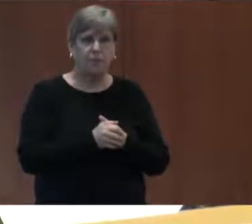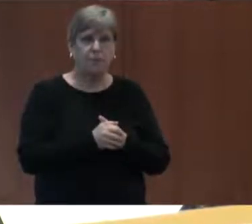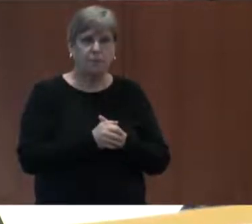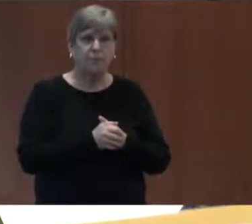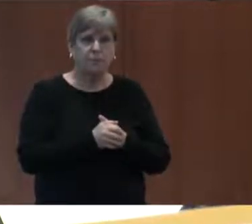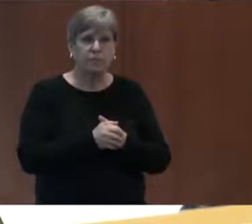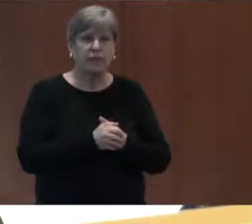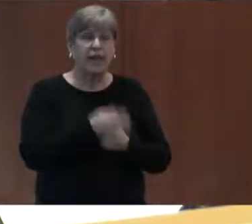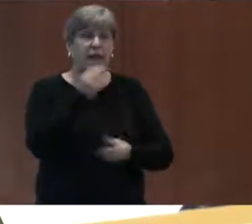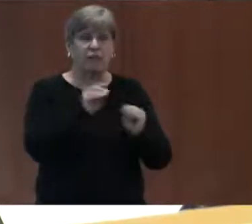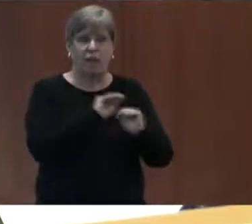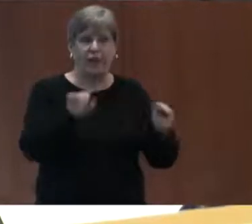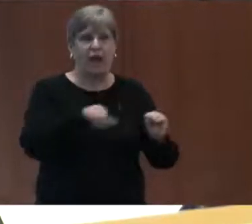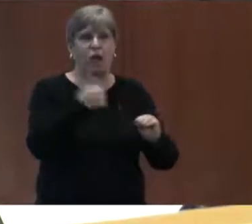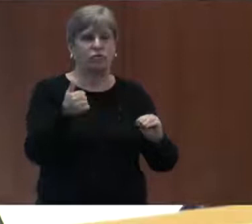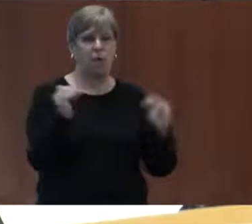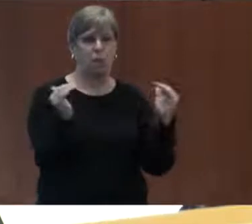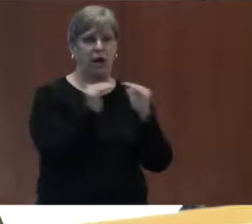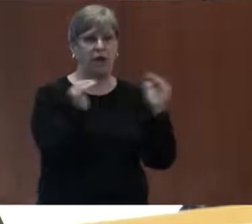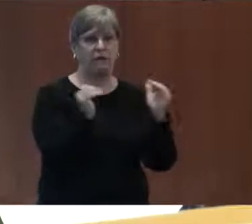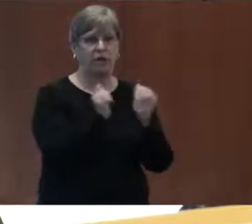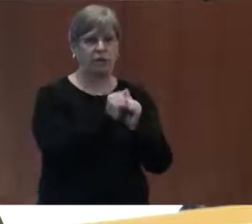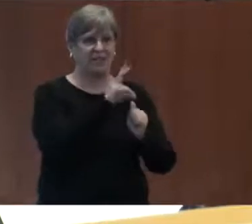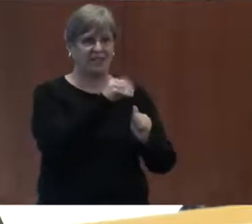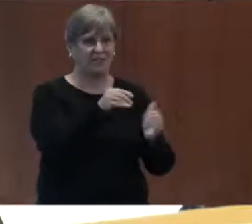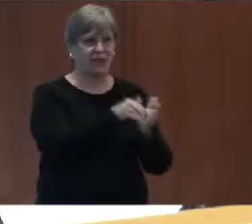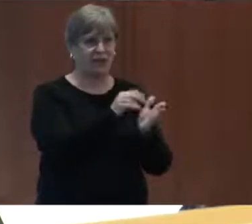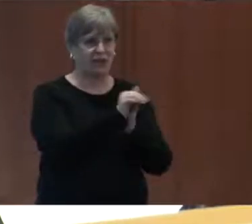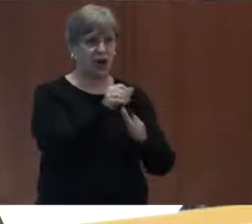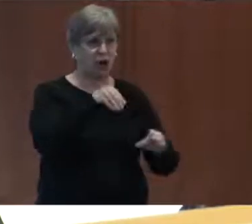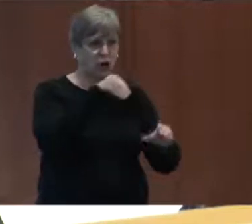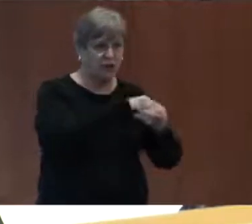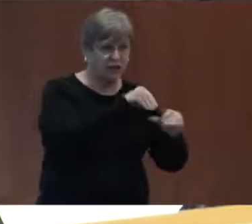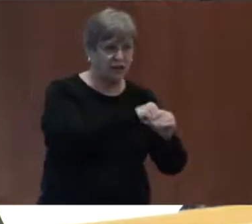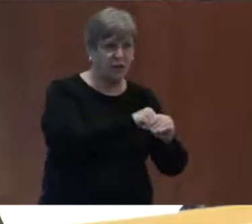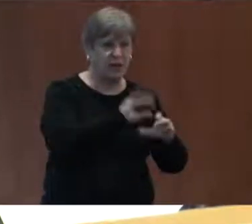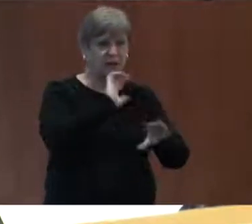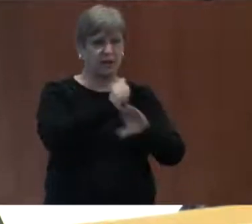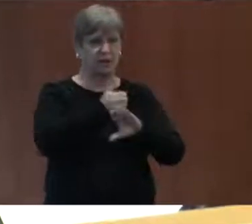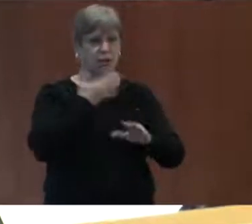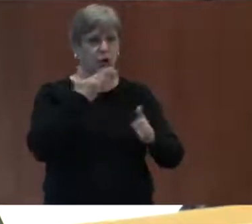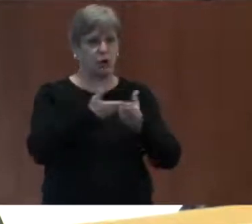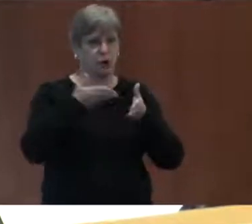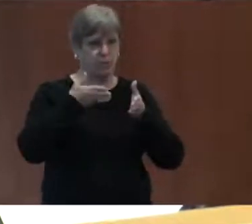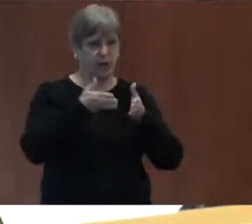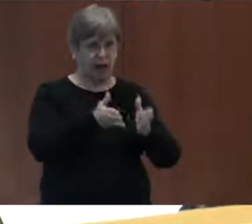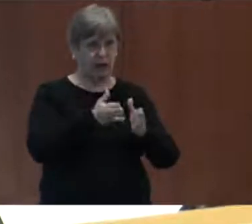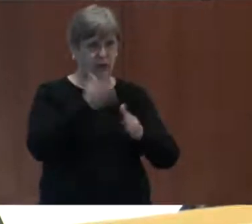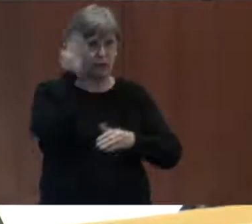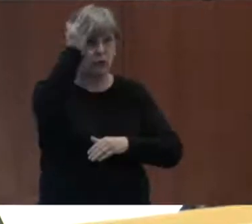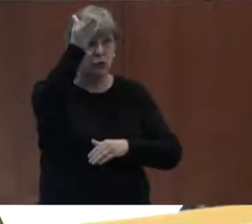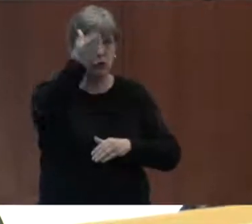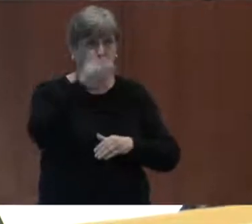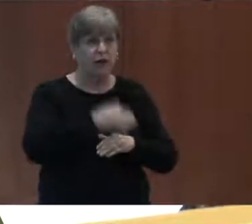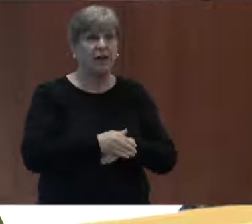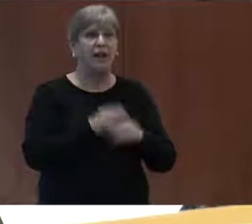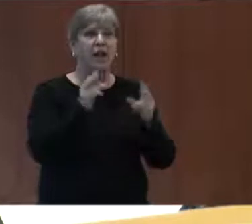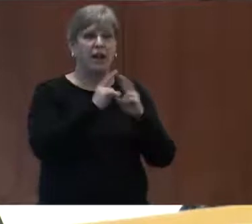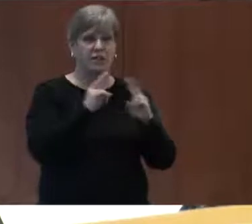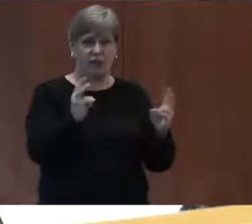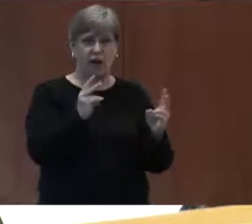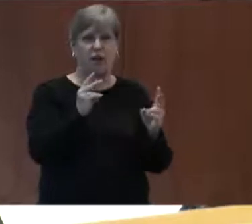if nothing else, break us even with a $70,000 investment and put us on a good path for where we're going forward in a very